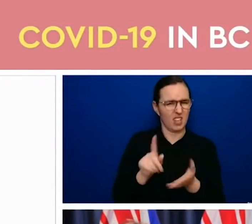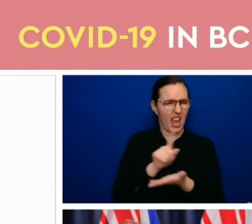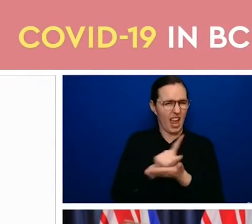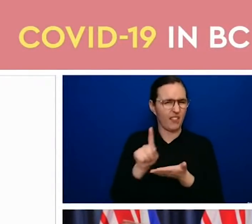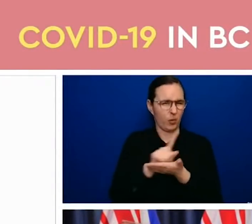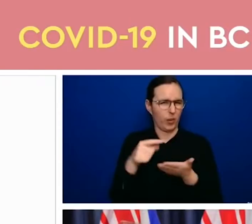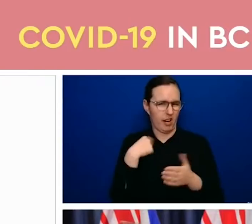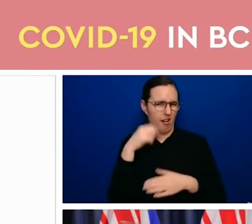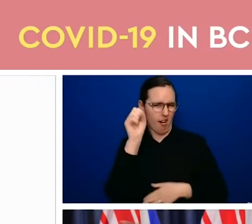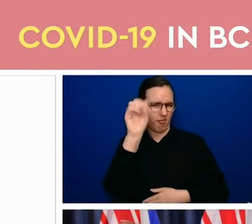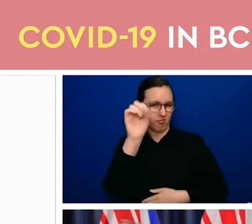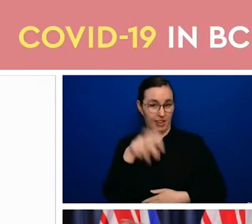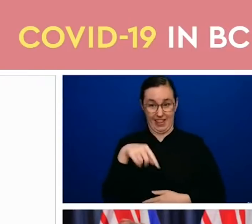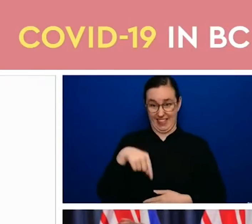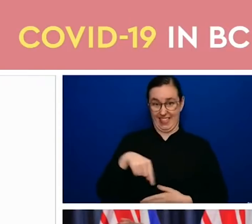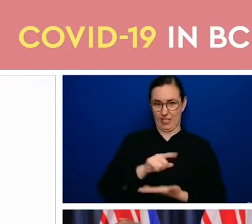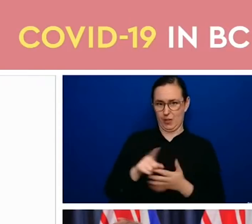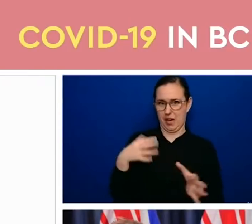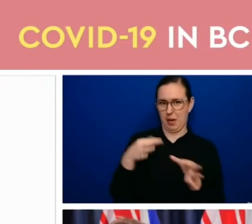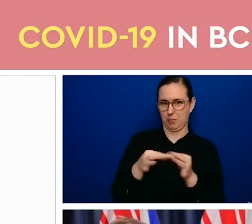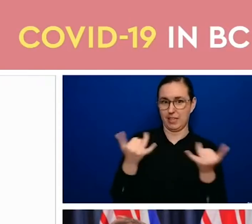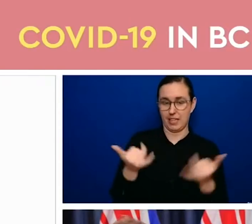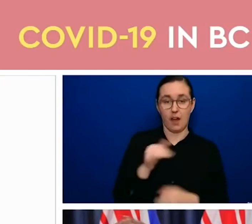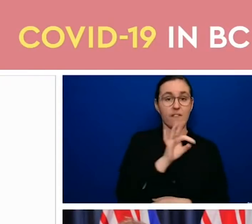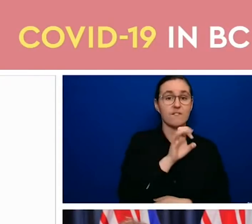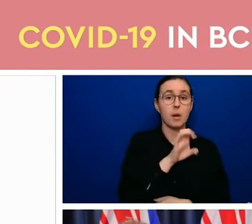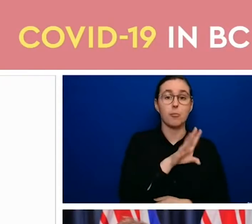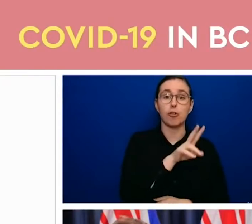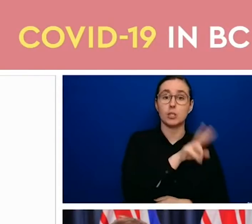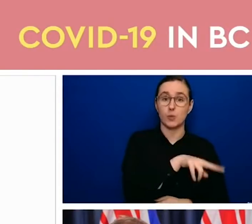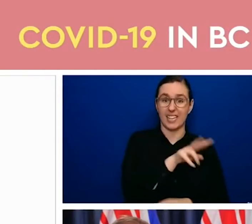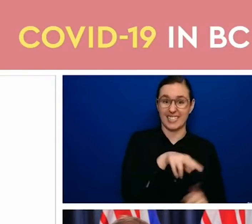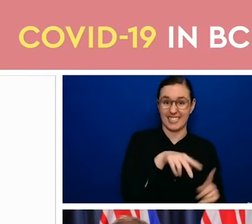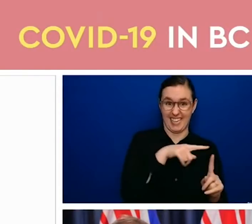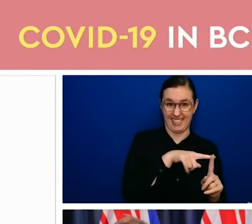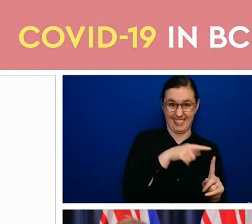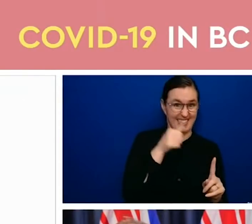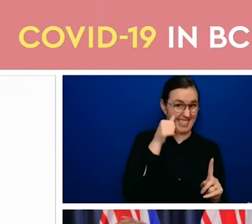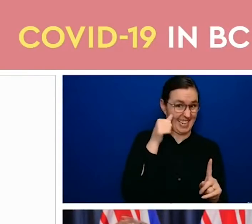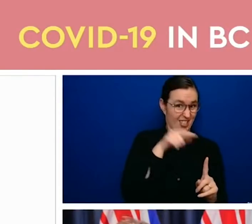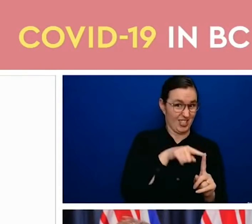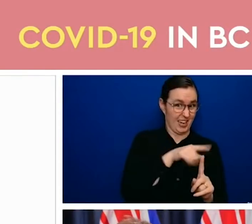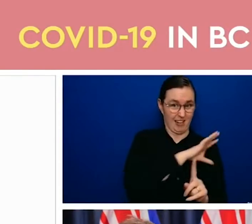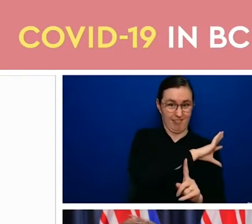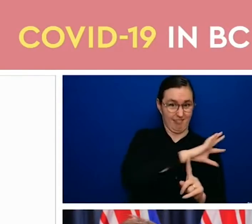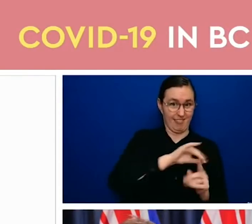the 22nd, 2022, or yesterday. BC has received